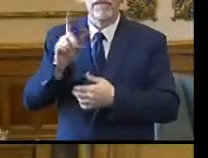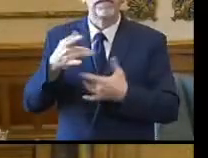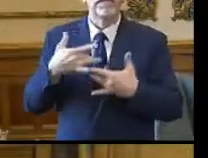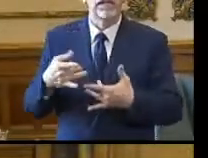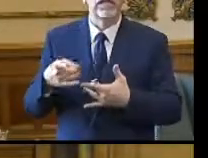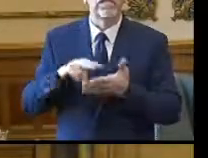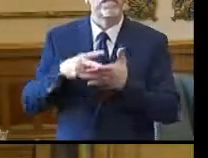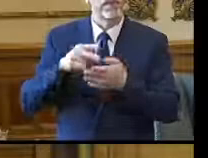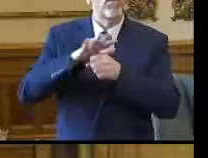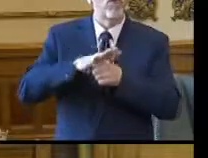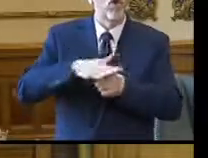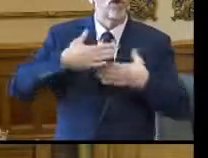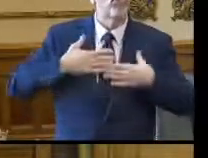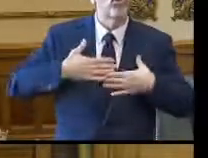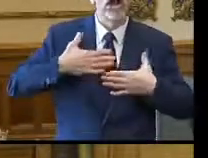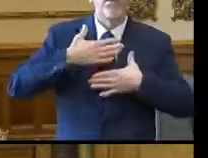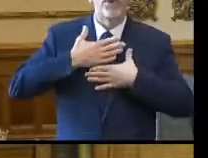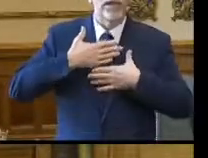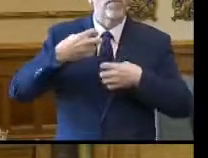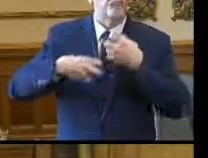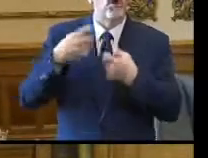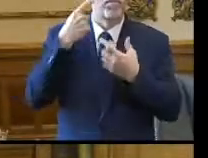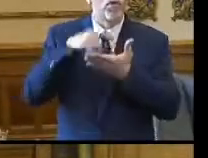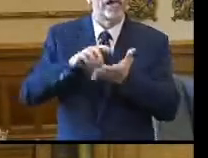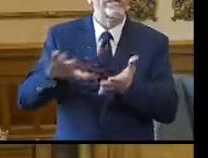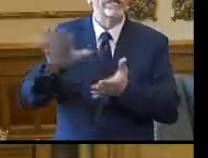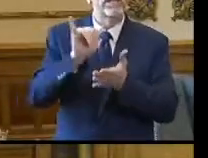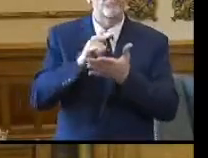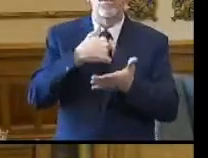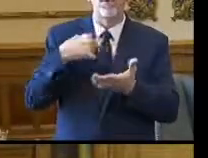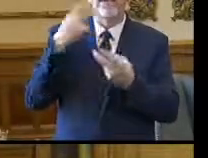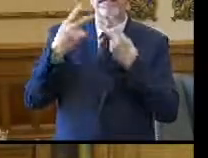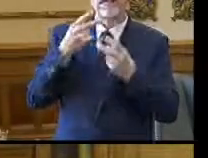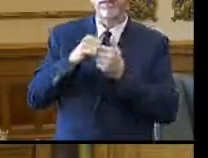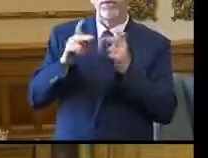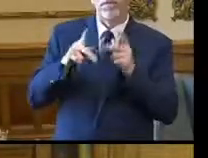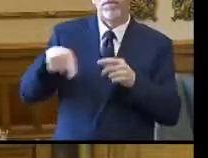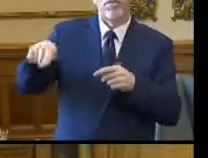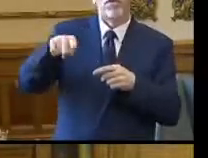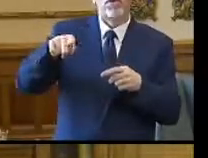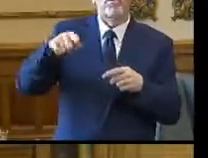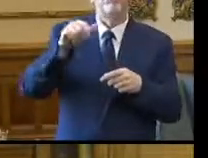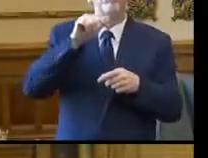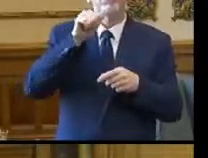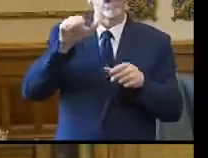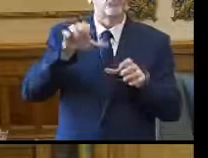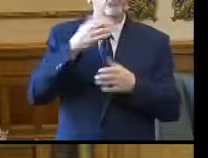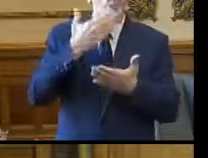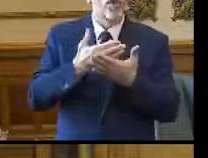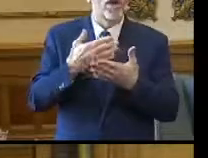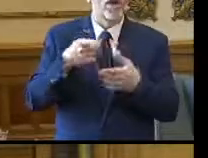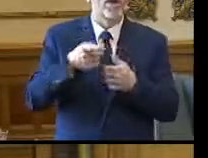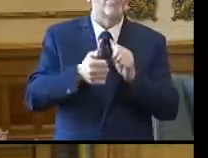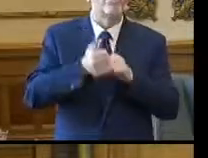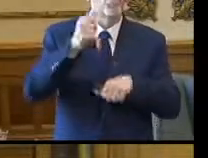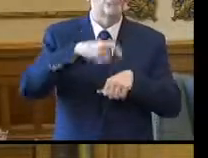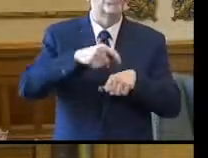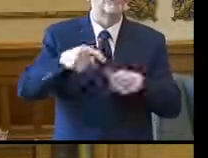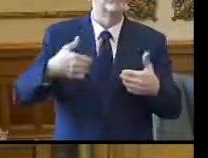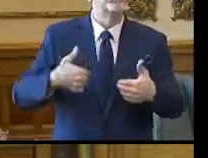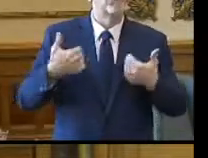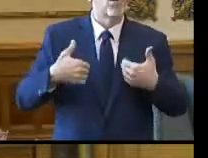on your chest with regards to breathing. So I think that's what we have seen with individuals that have not done well, specifically oftentimes